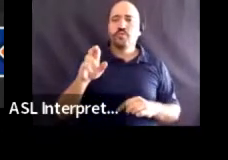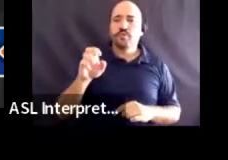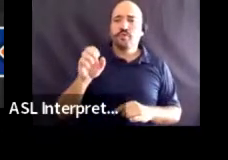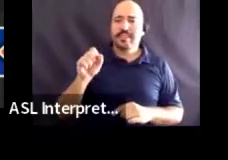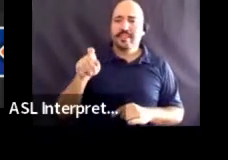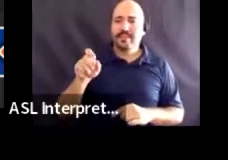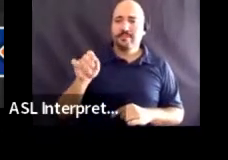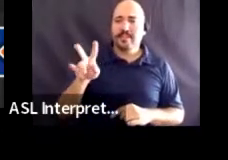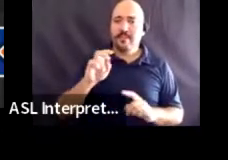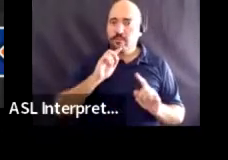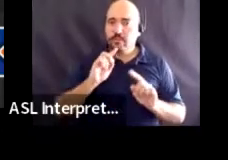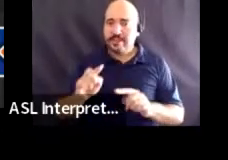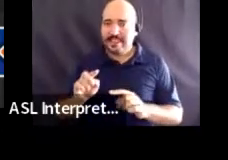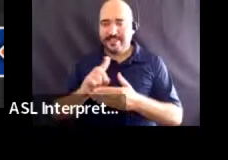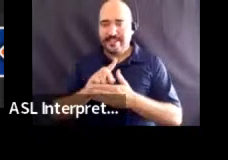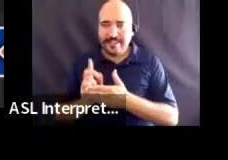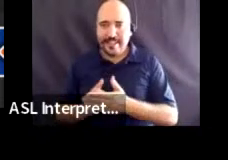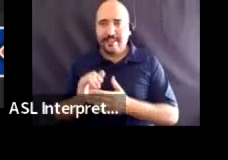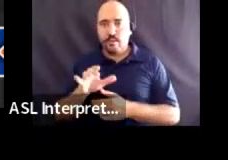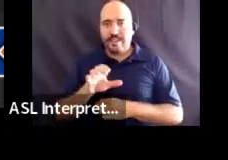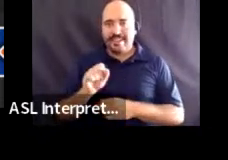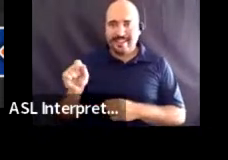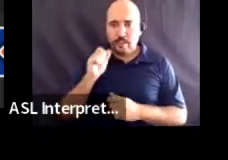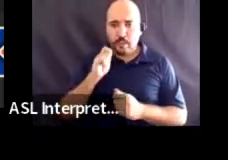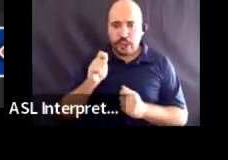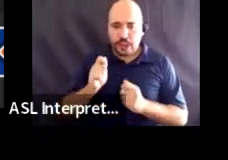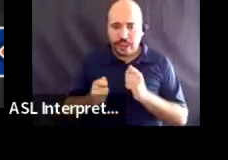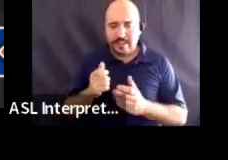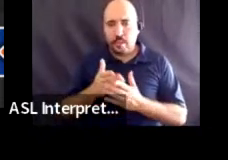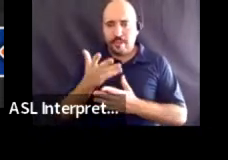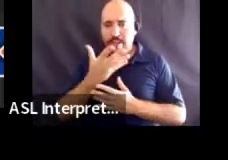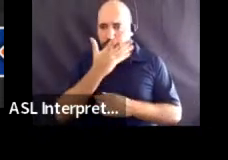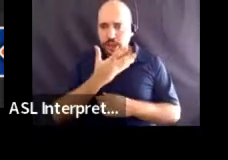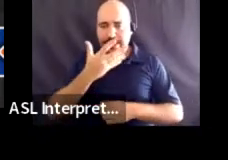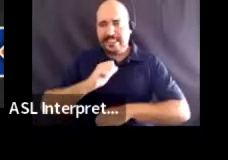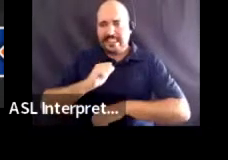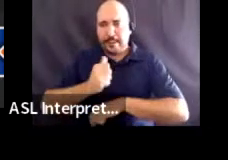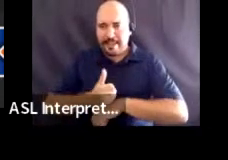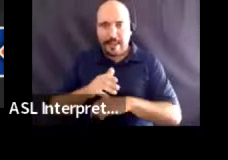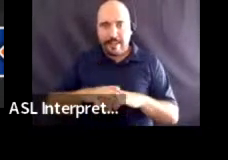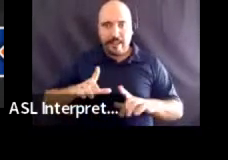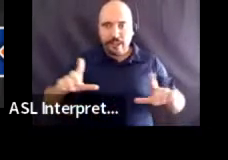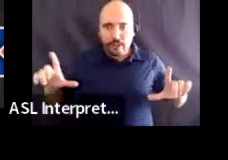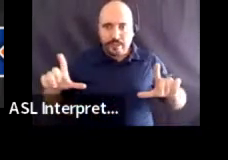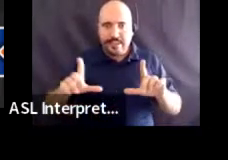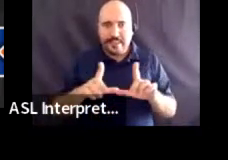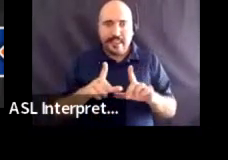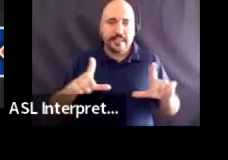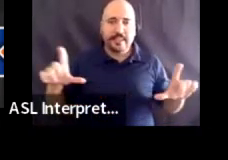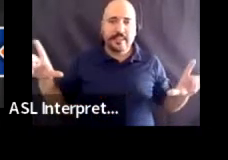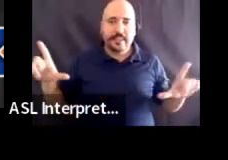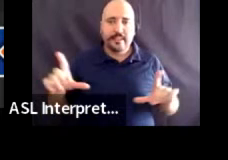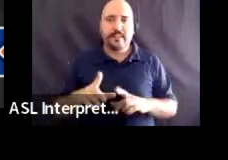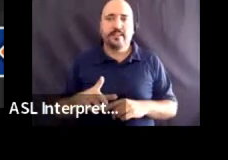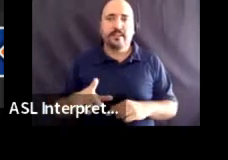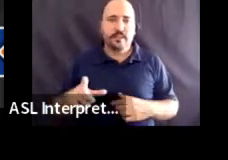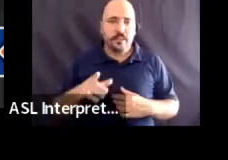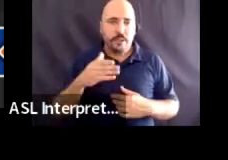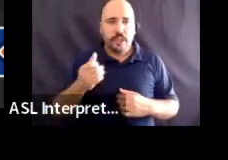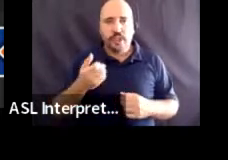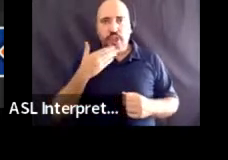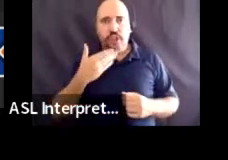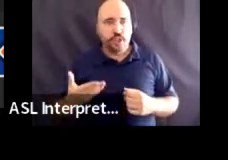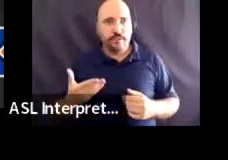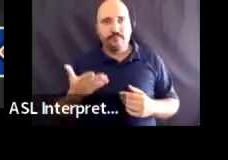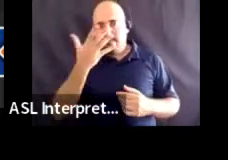that your CSS actually changes the way things look depending on your screen size, so you get a good